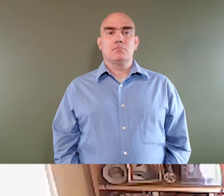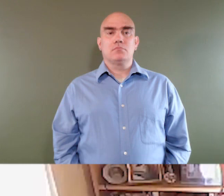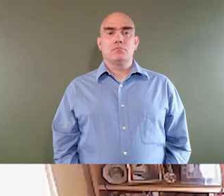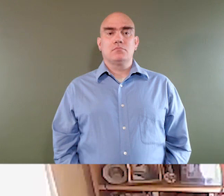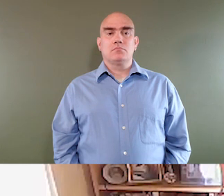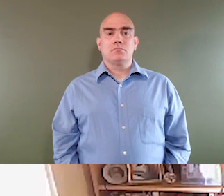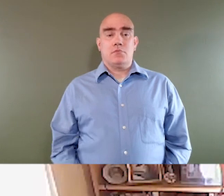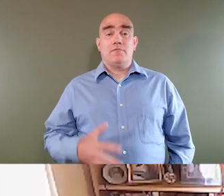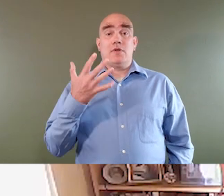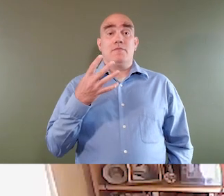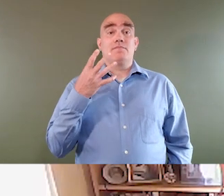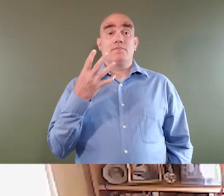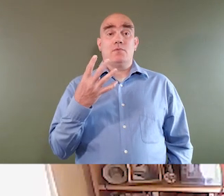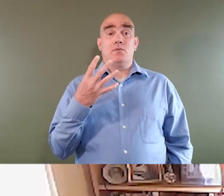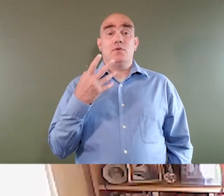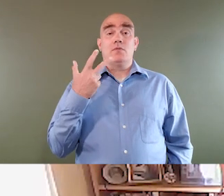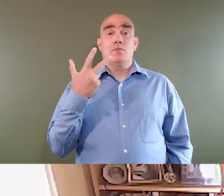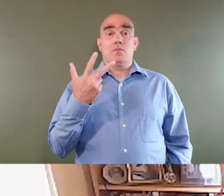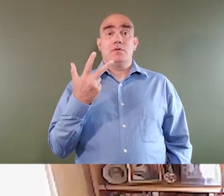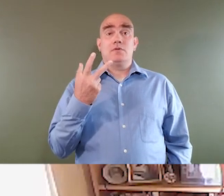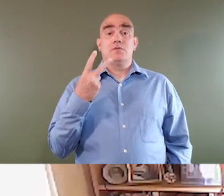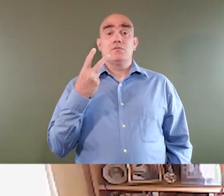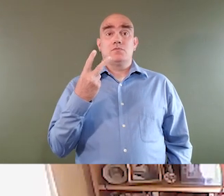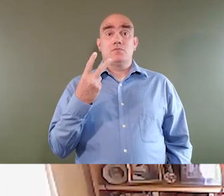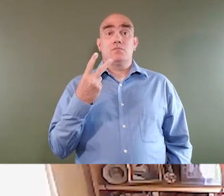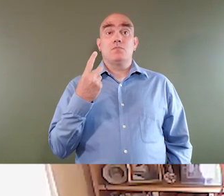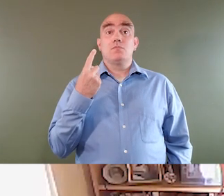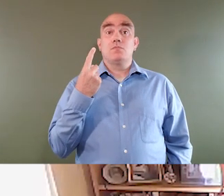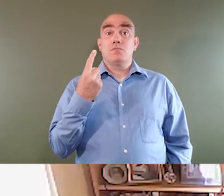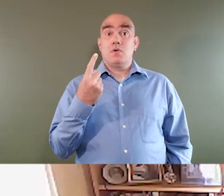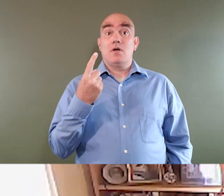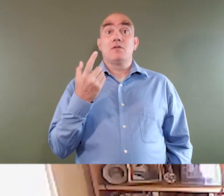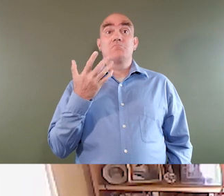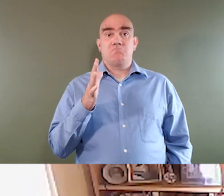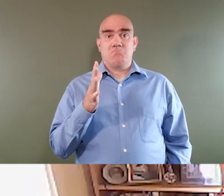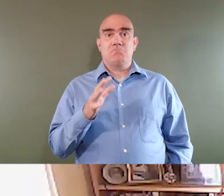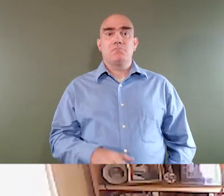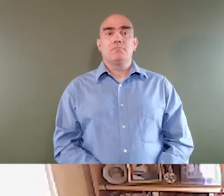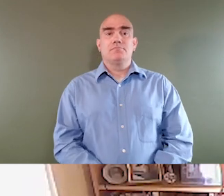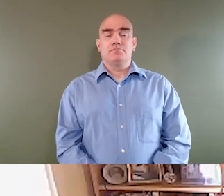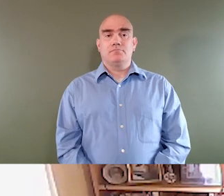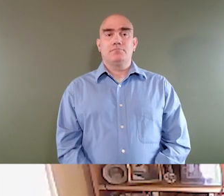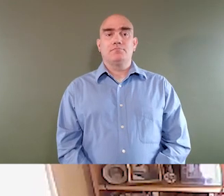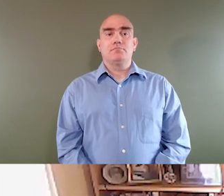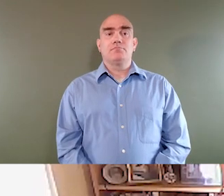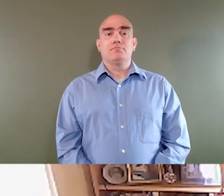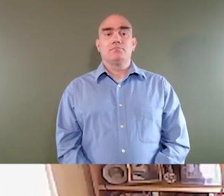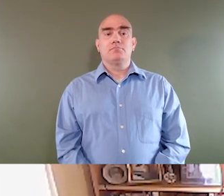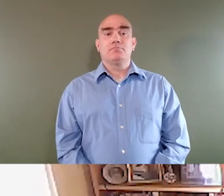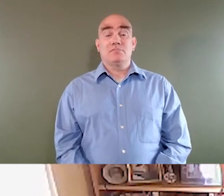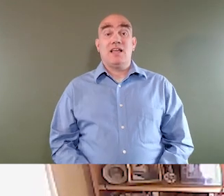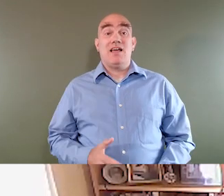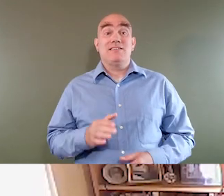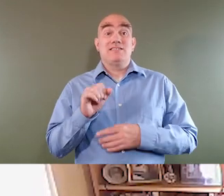Five, 4, 3, 2, 1, and stop. Side bend with